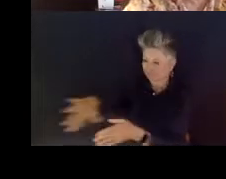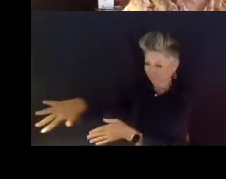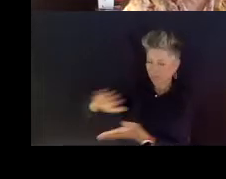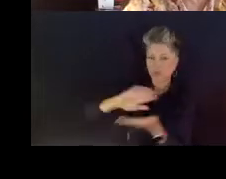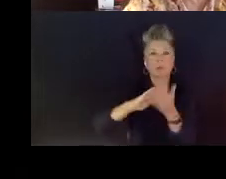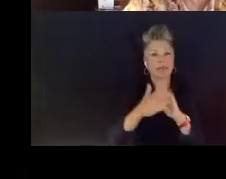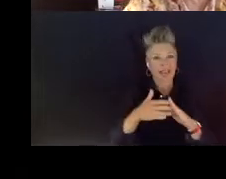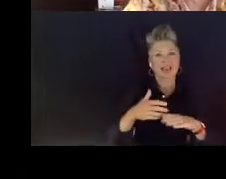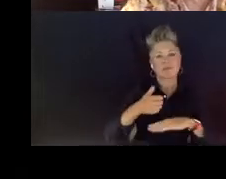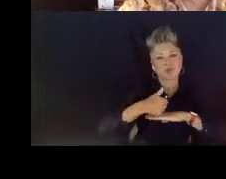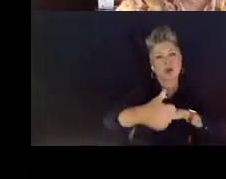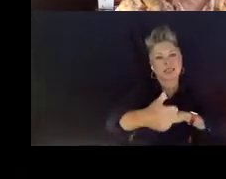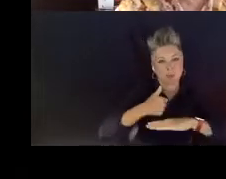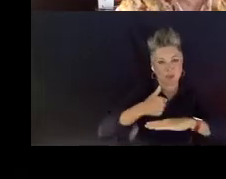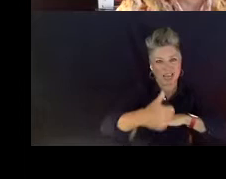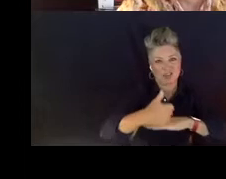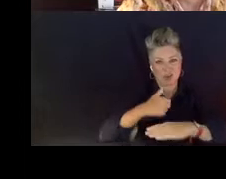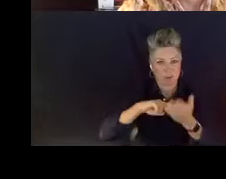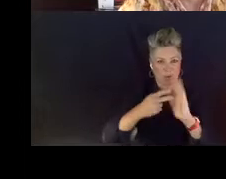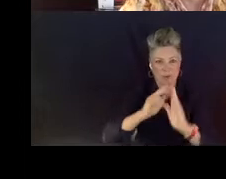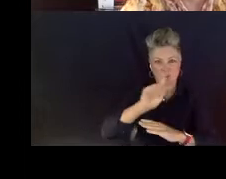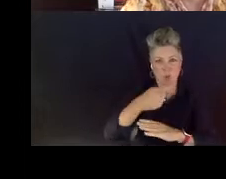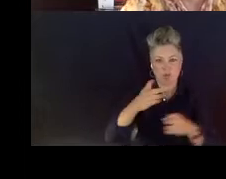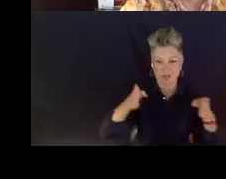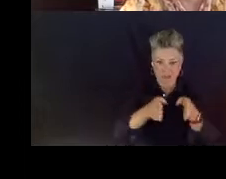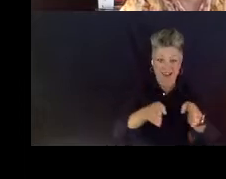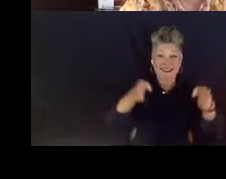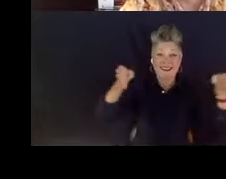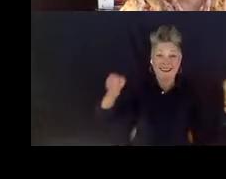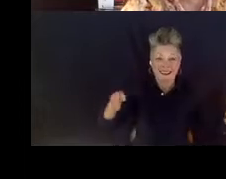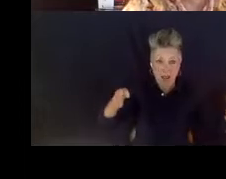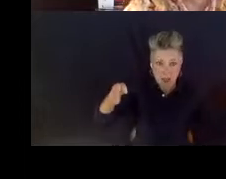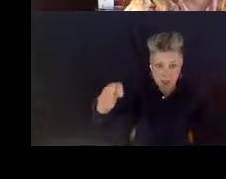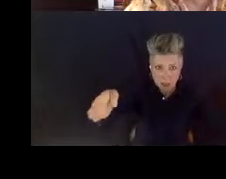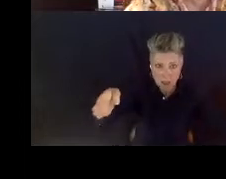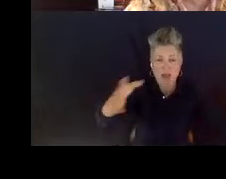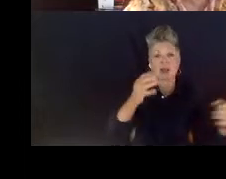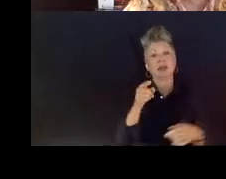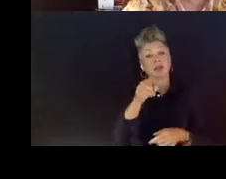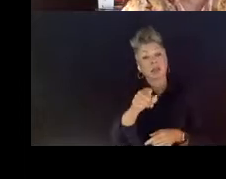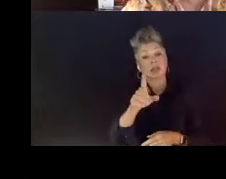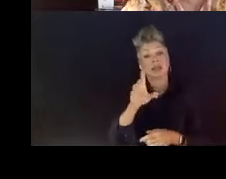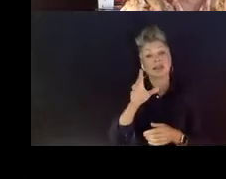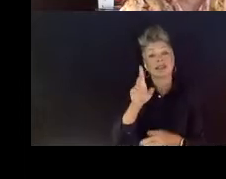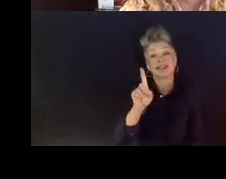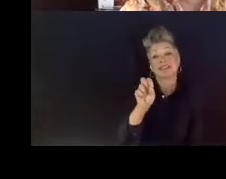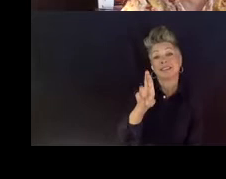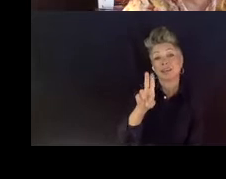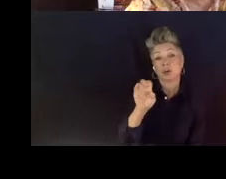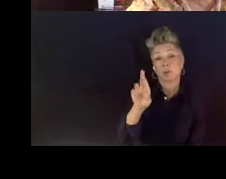artery. As you can see here, this is Dearborn Street in 1910 in Chicago. You see